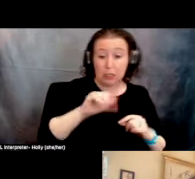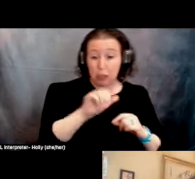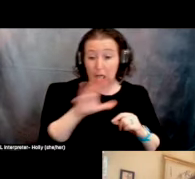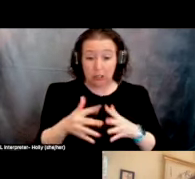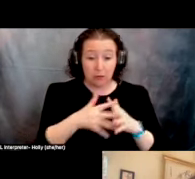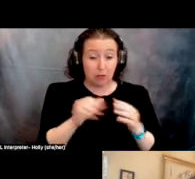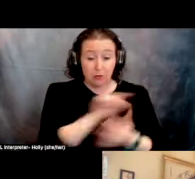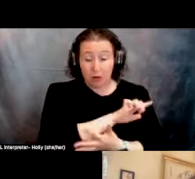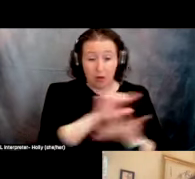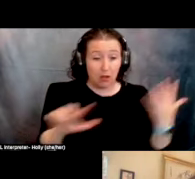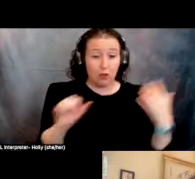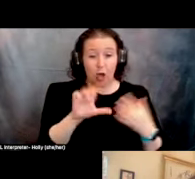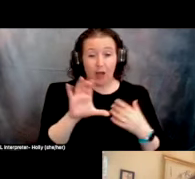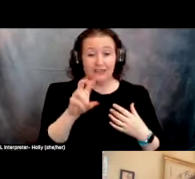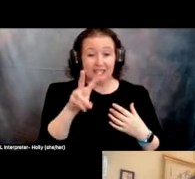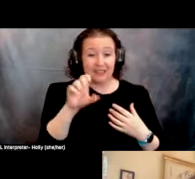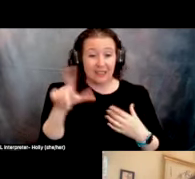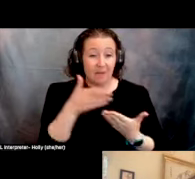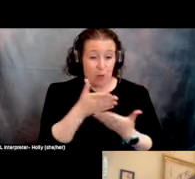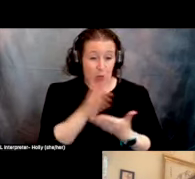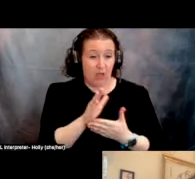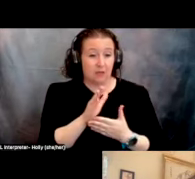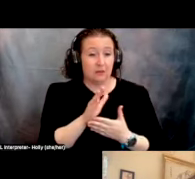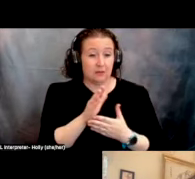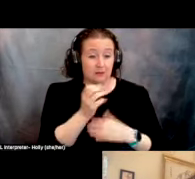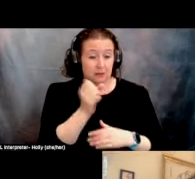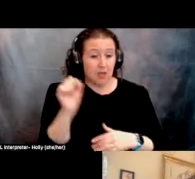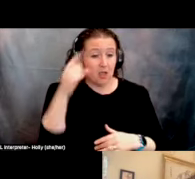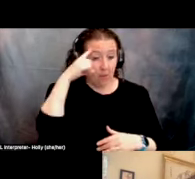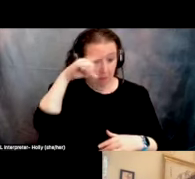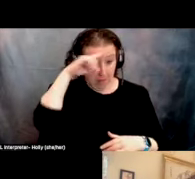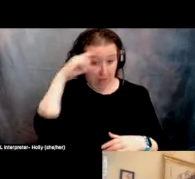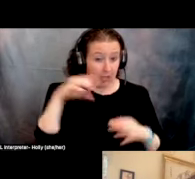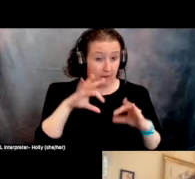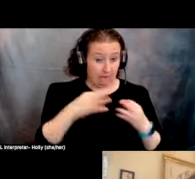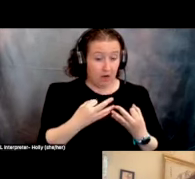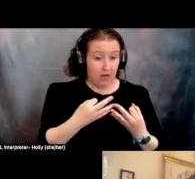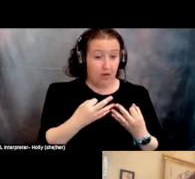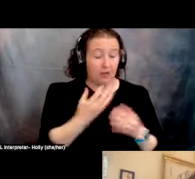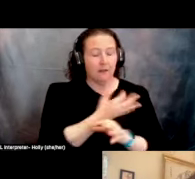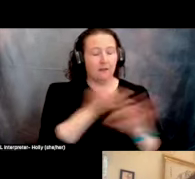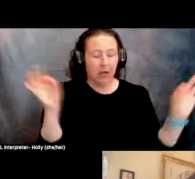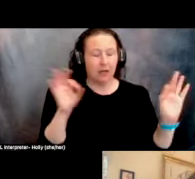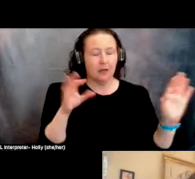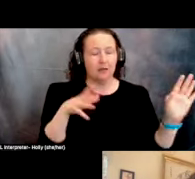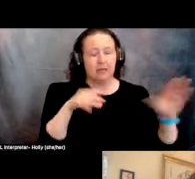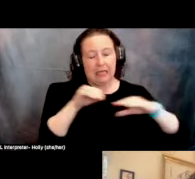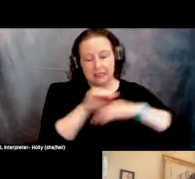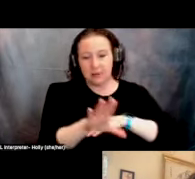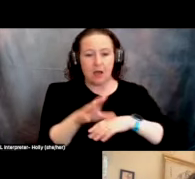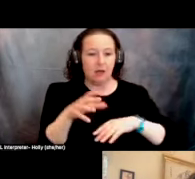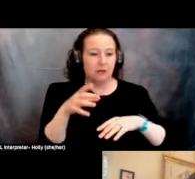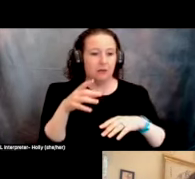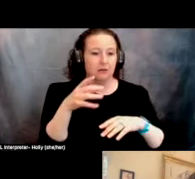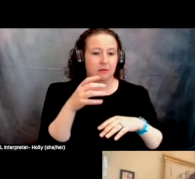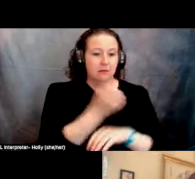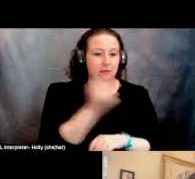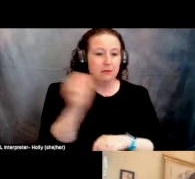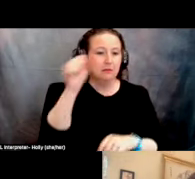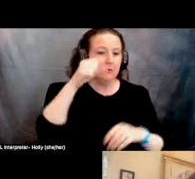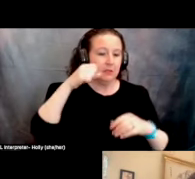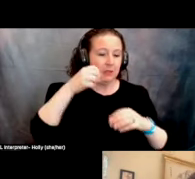lot of the civil rights movement for Black freedom, you know, really inspired a lot of freedom for other peoples of color and races. So it's one of